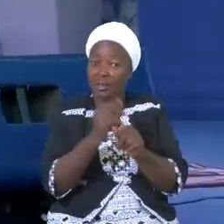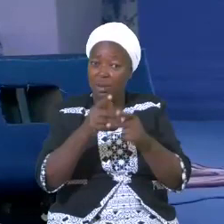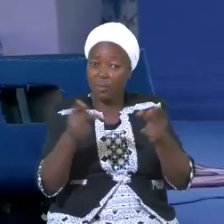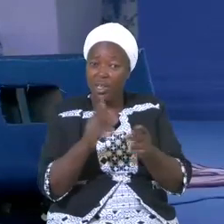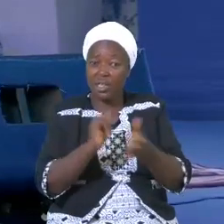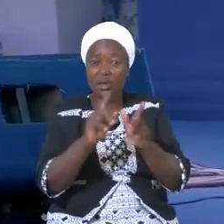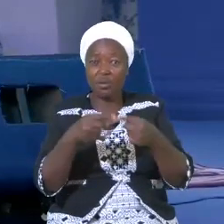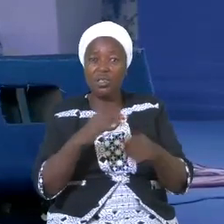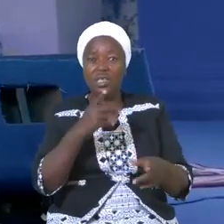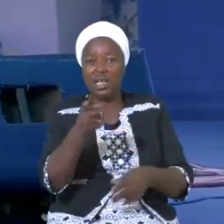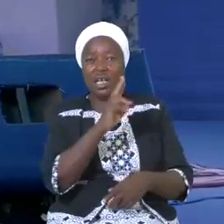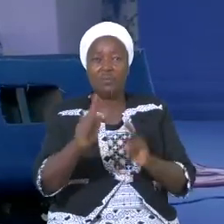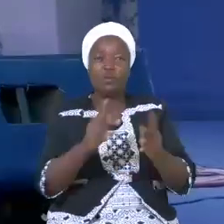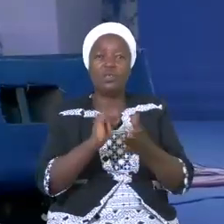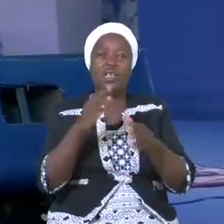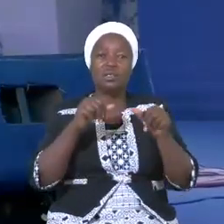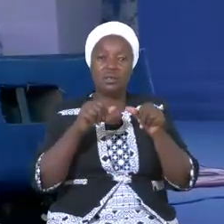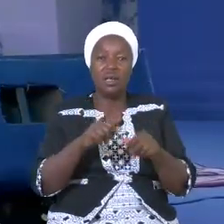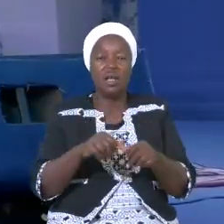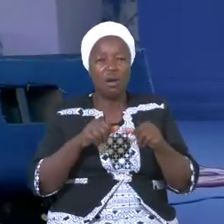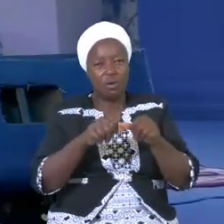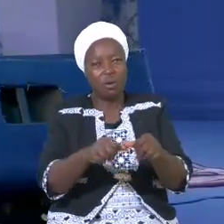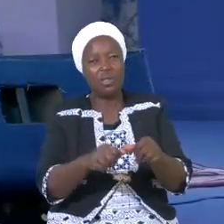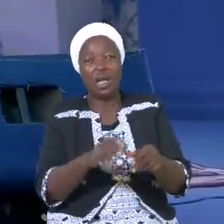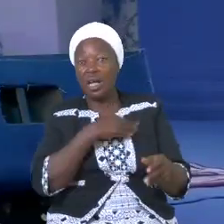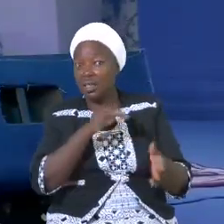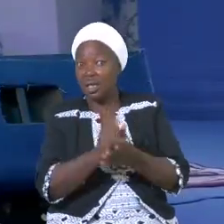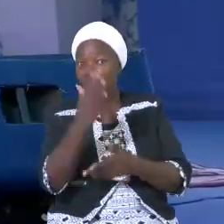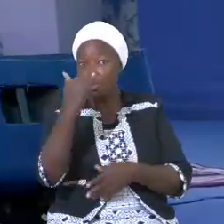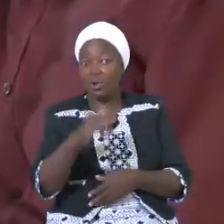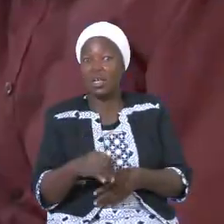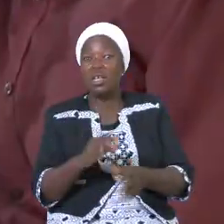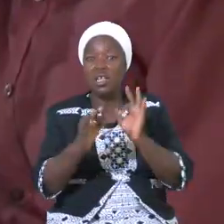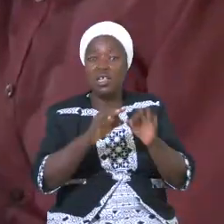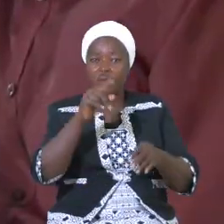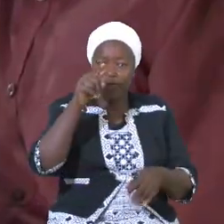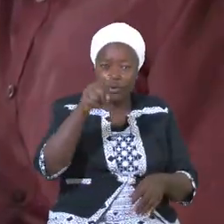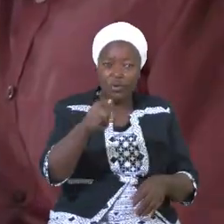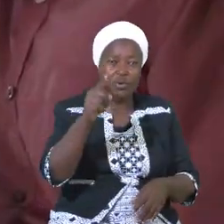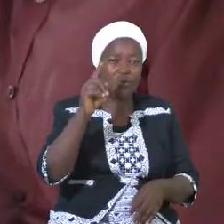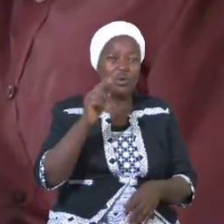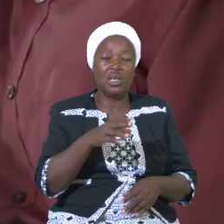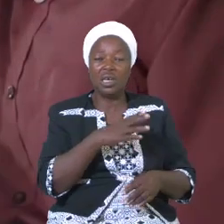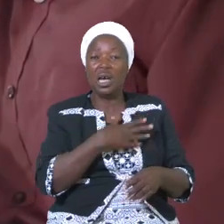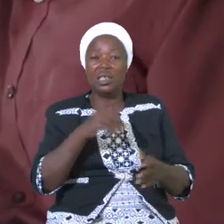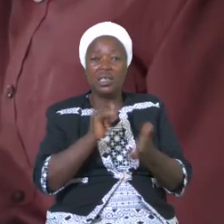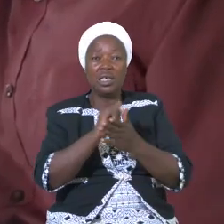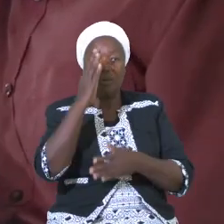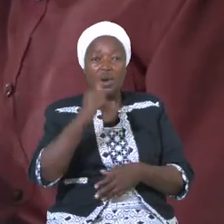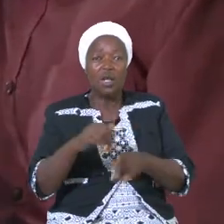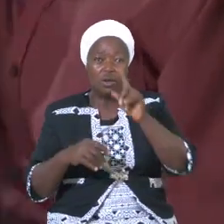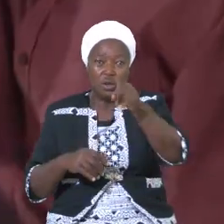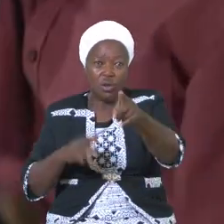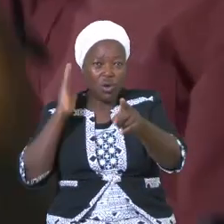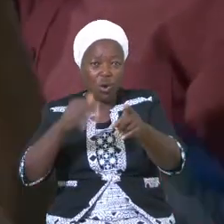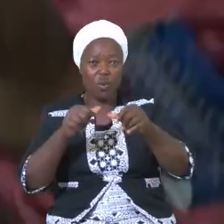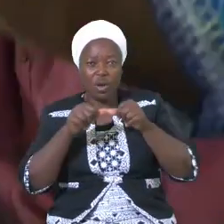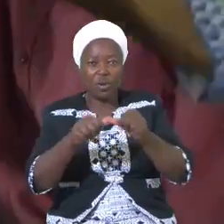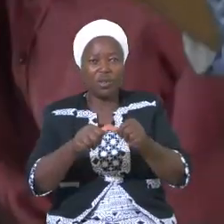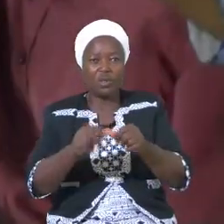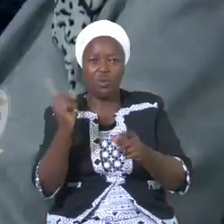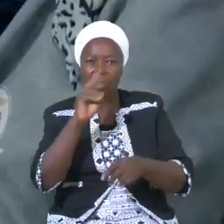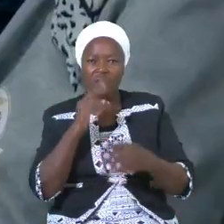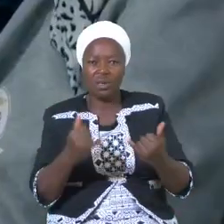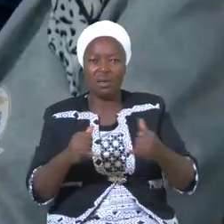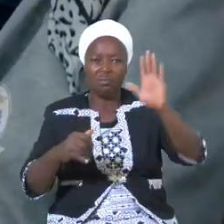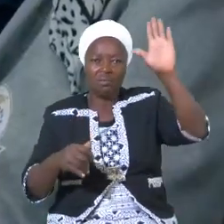who continue and that's why you will continue where are you there the lord